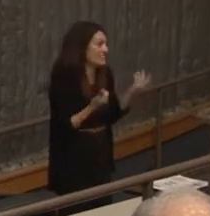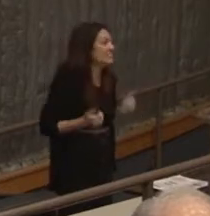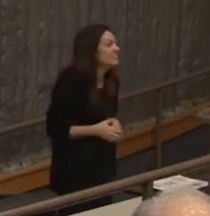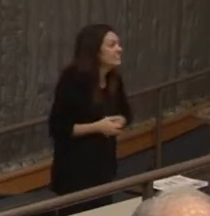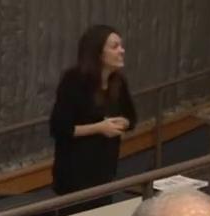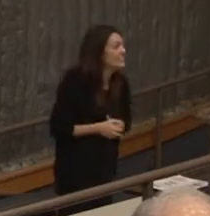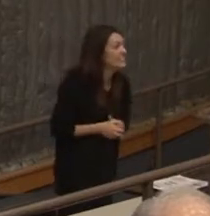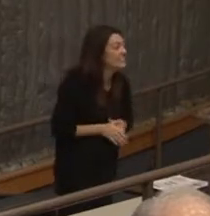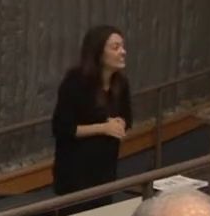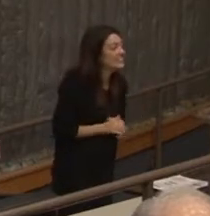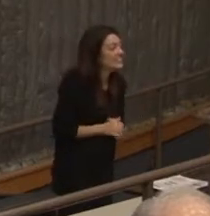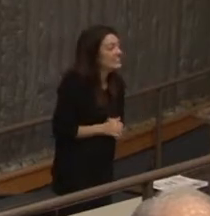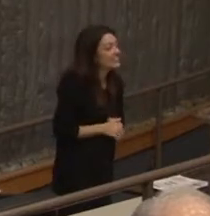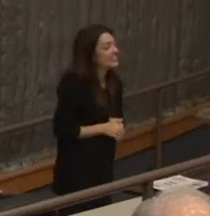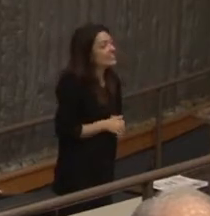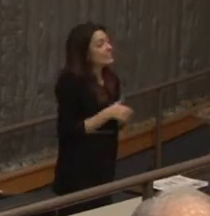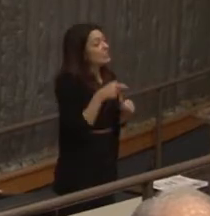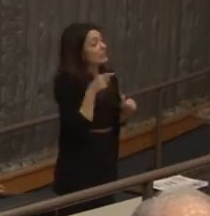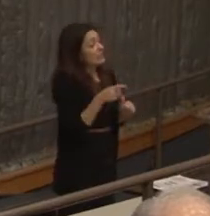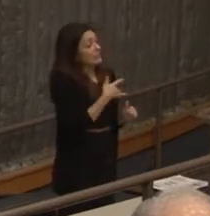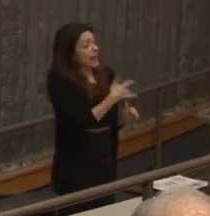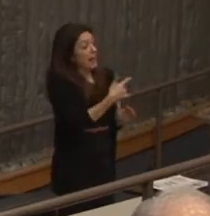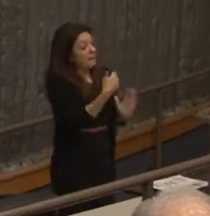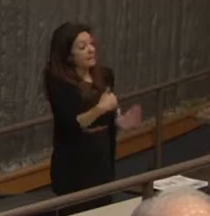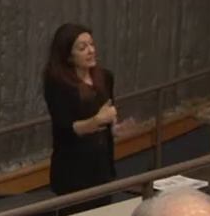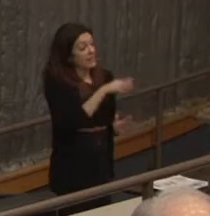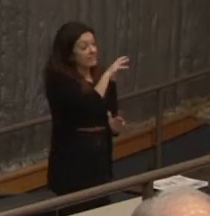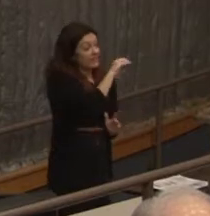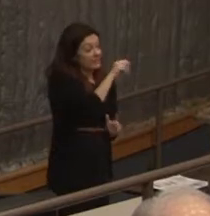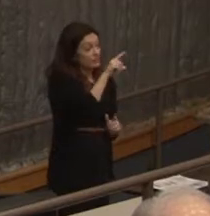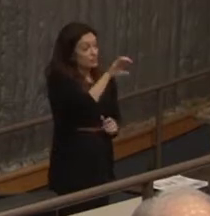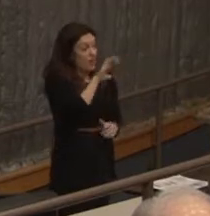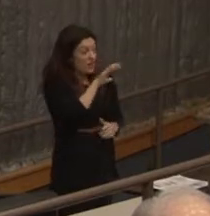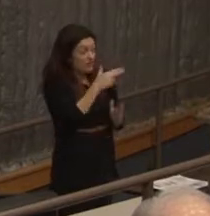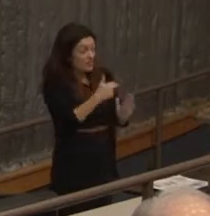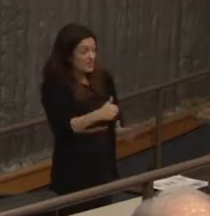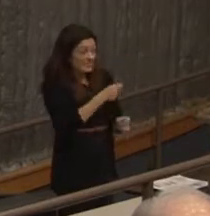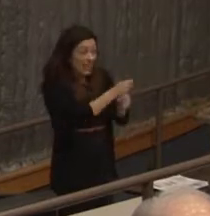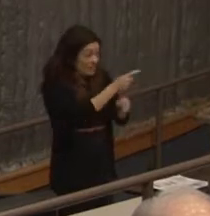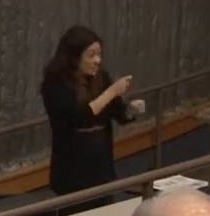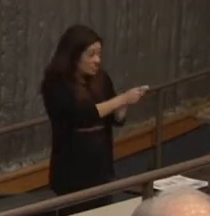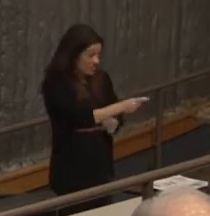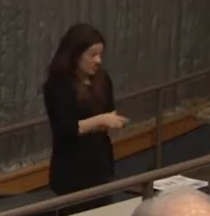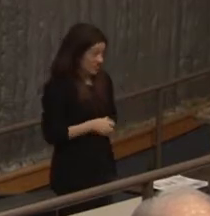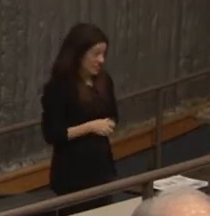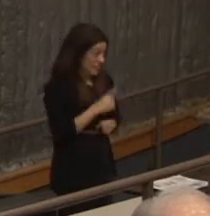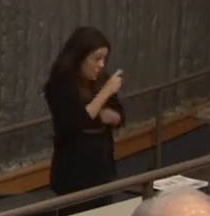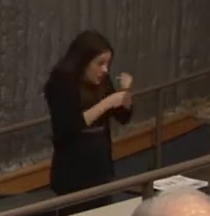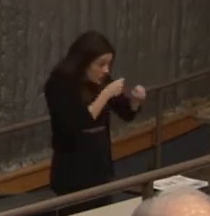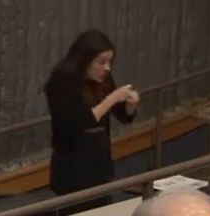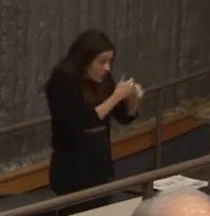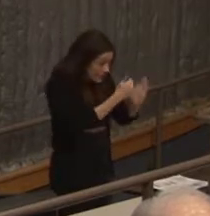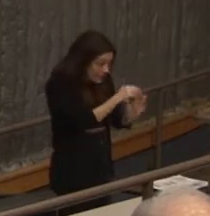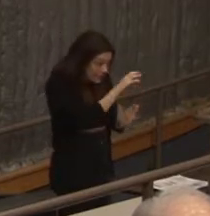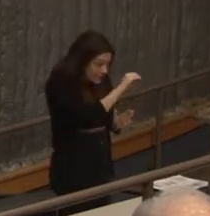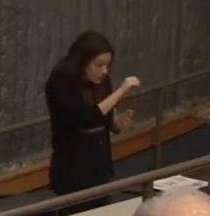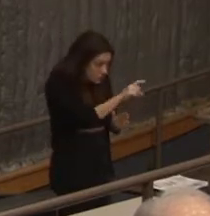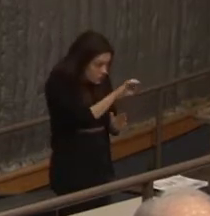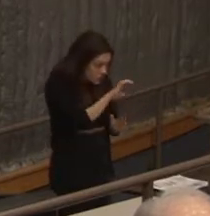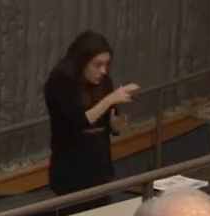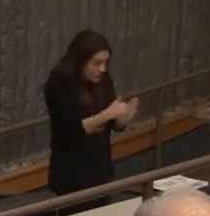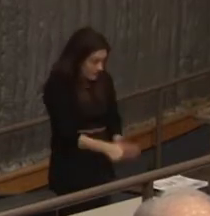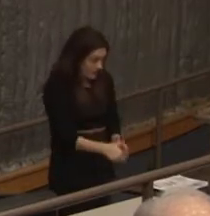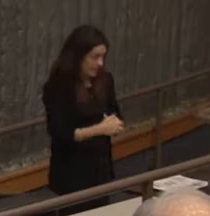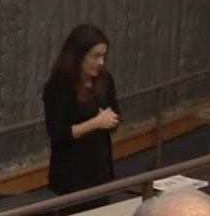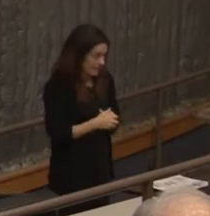he paints between 50 and 100 paintings every year. It sounds impossible. I mean, it's impossible to me. It takes me